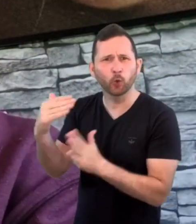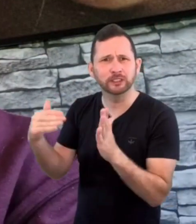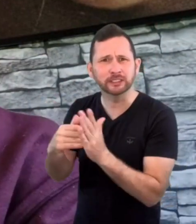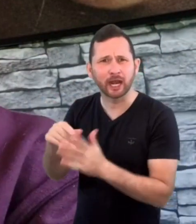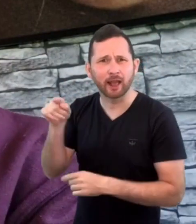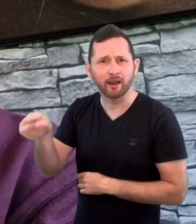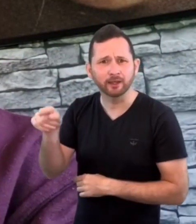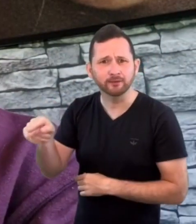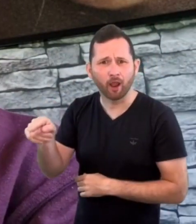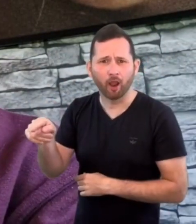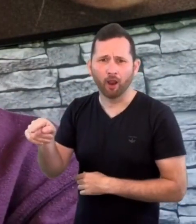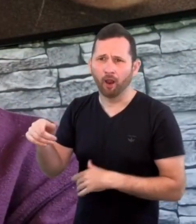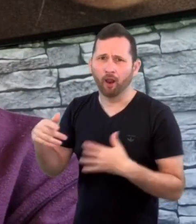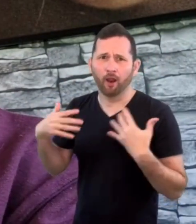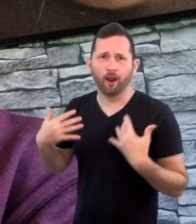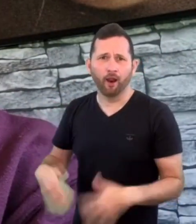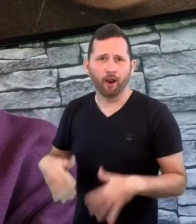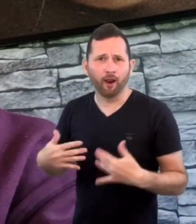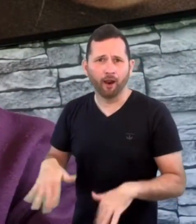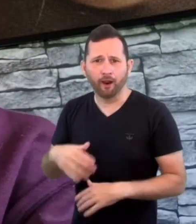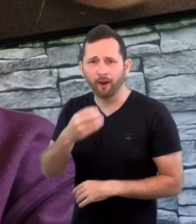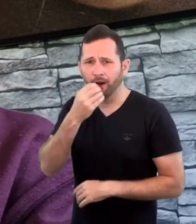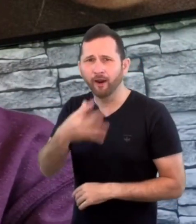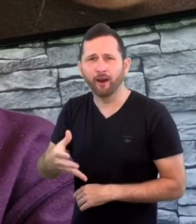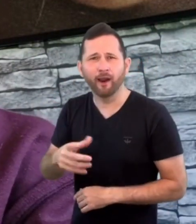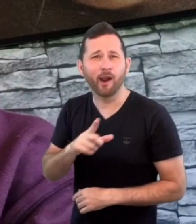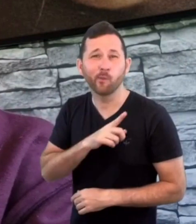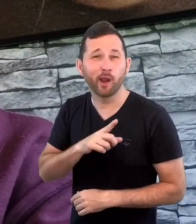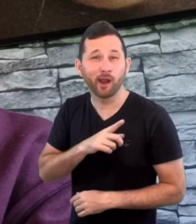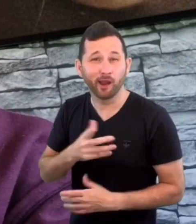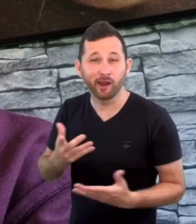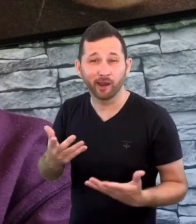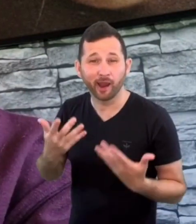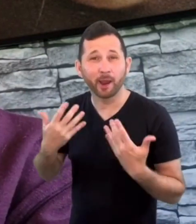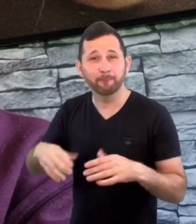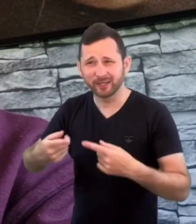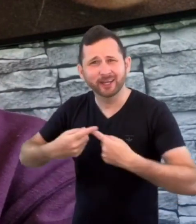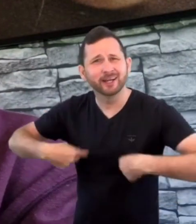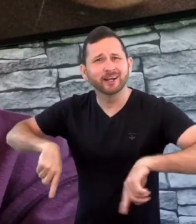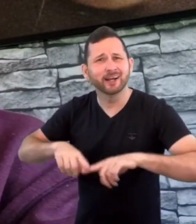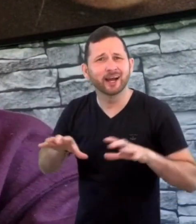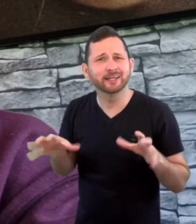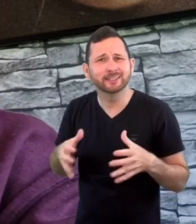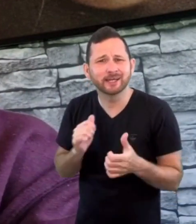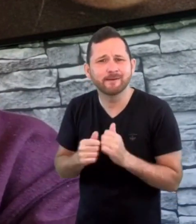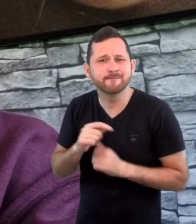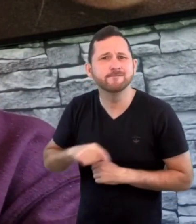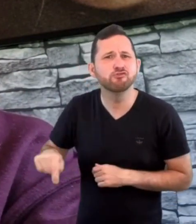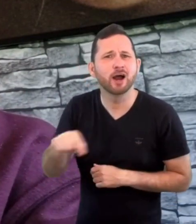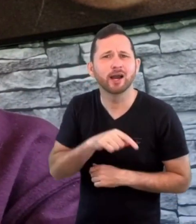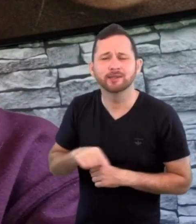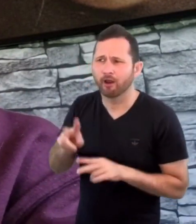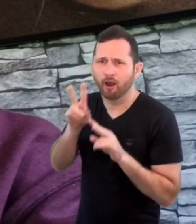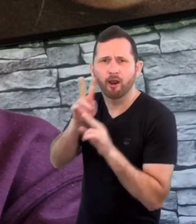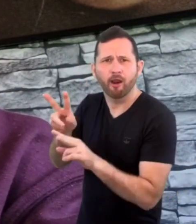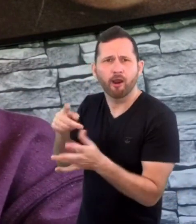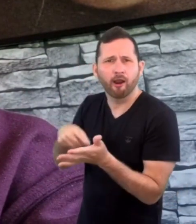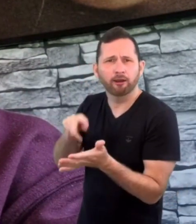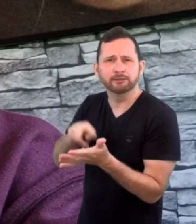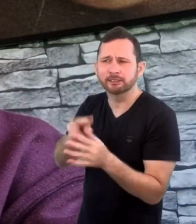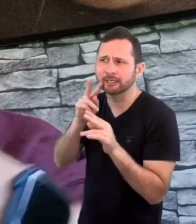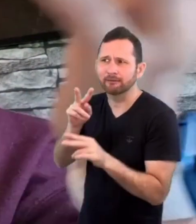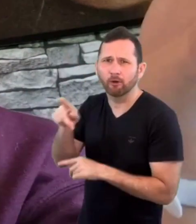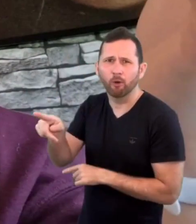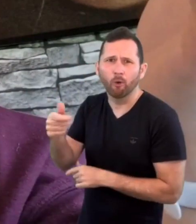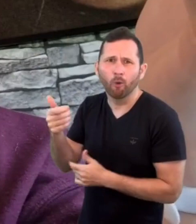So this was really surreal for me because my teammates who I was playing with, these players I've